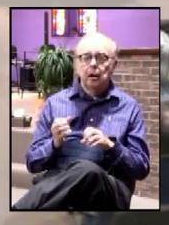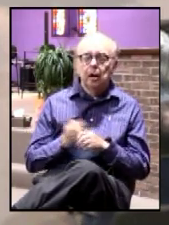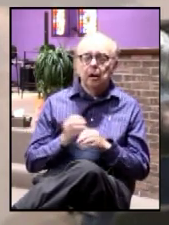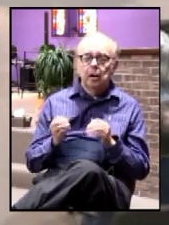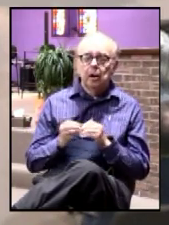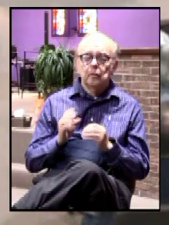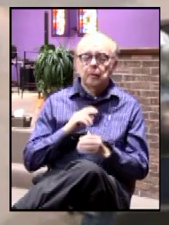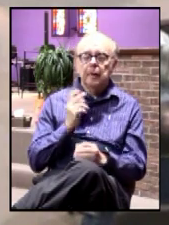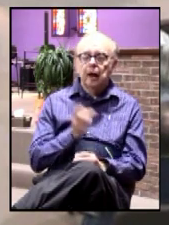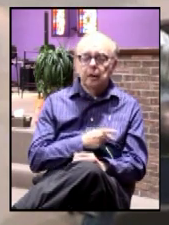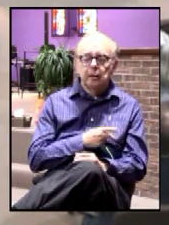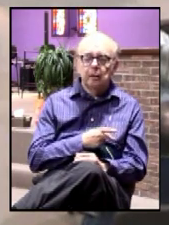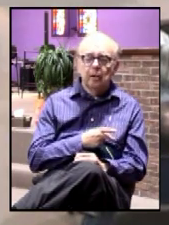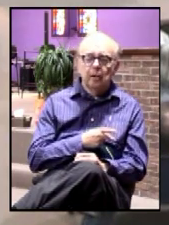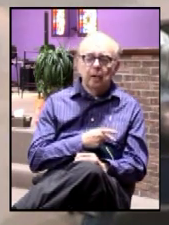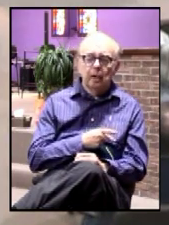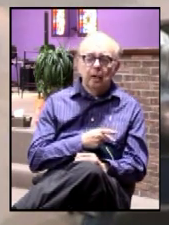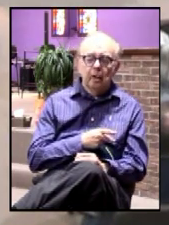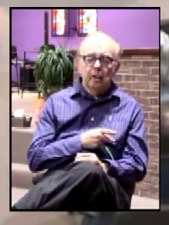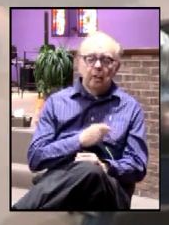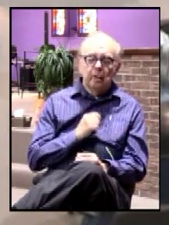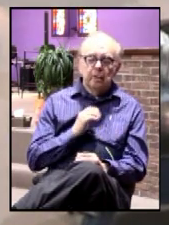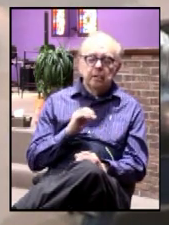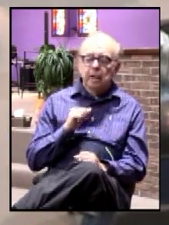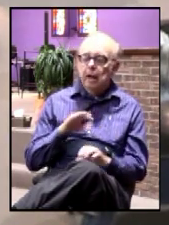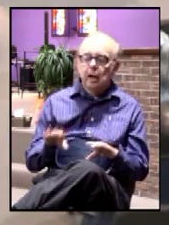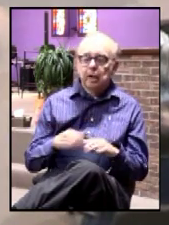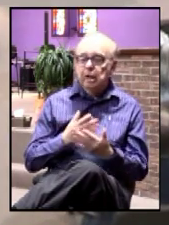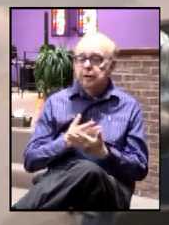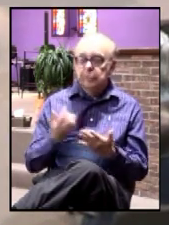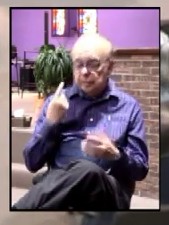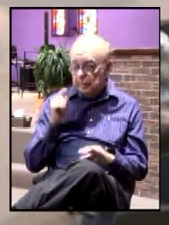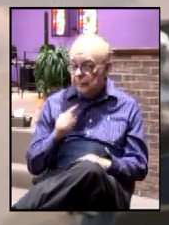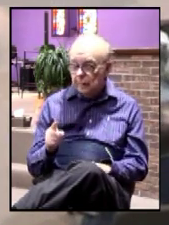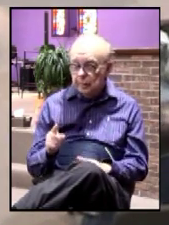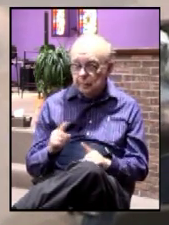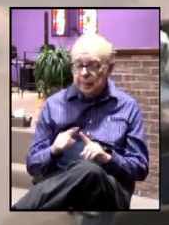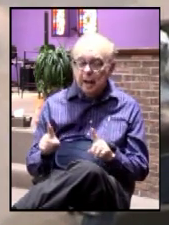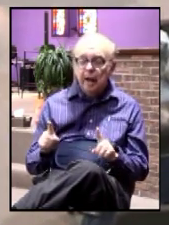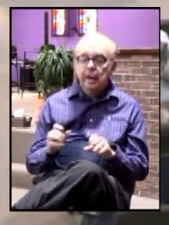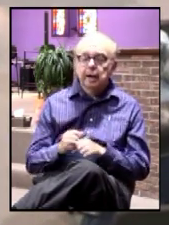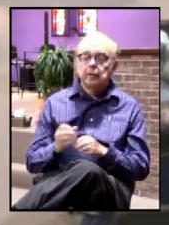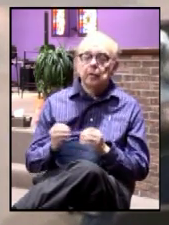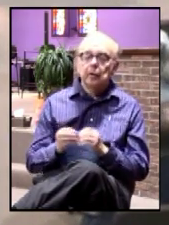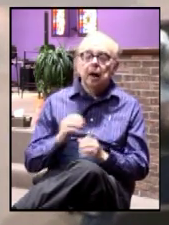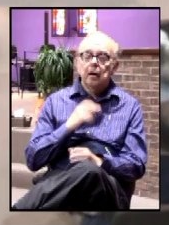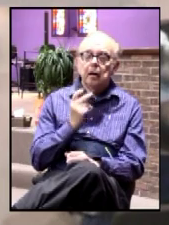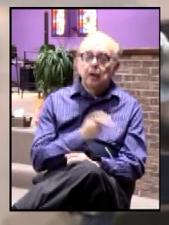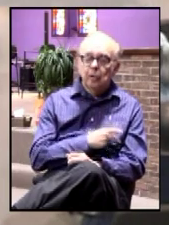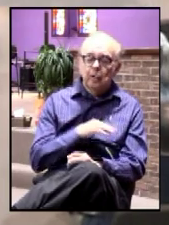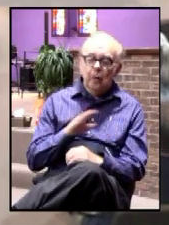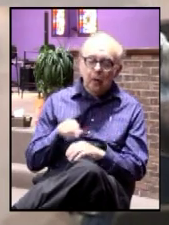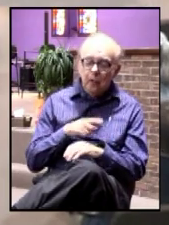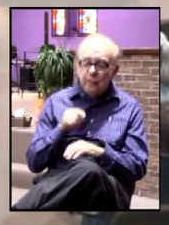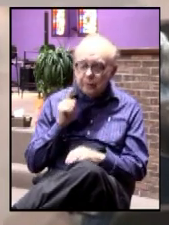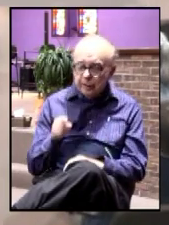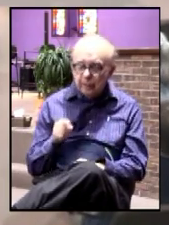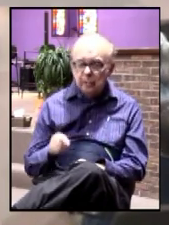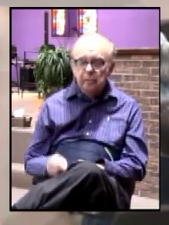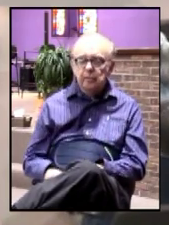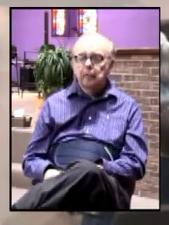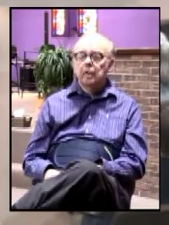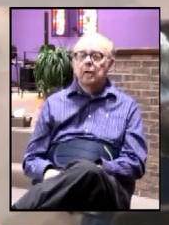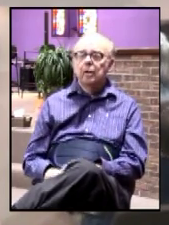can I get more power? Not how can I do something for you. How can I gain more power over